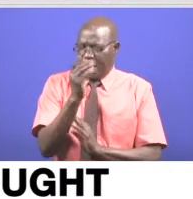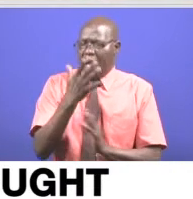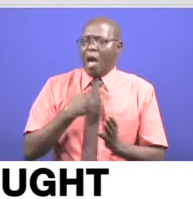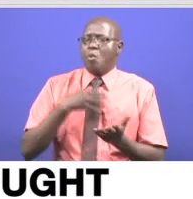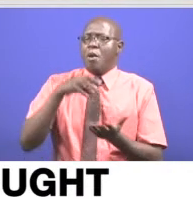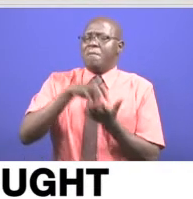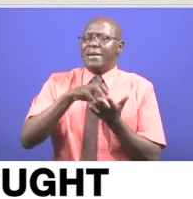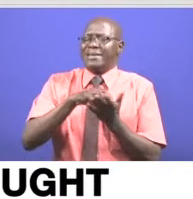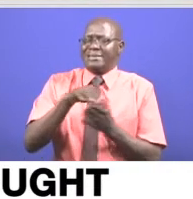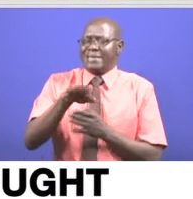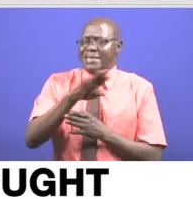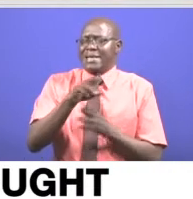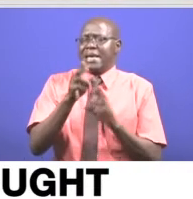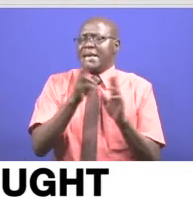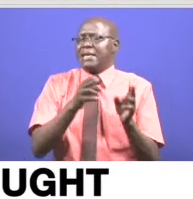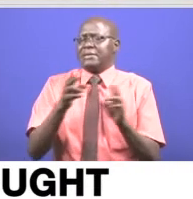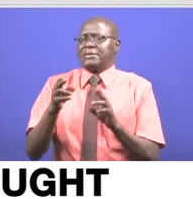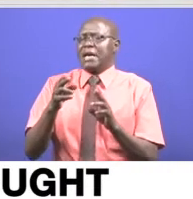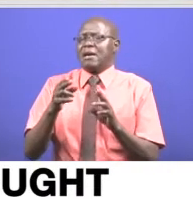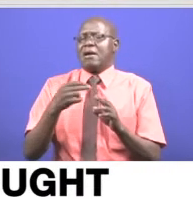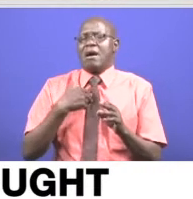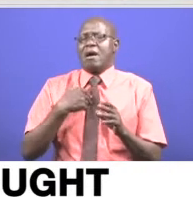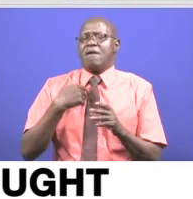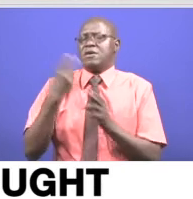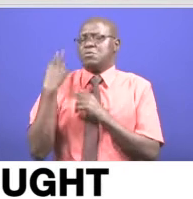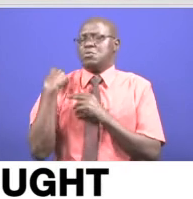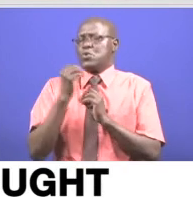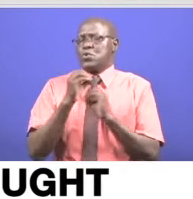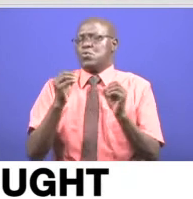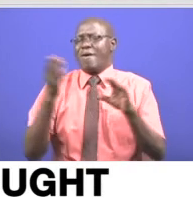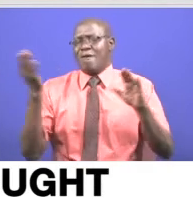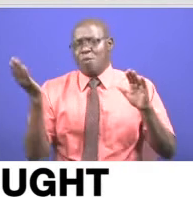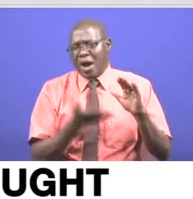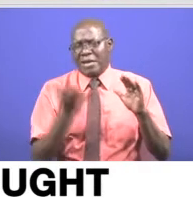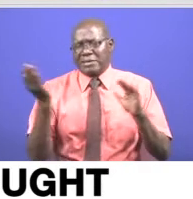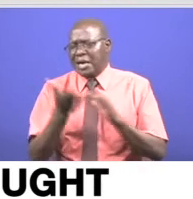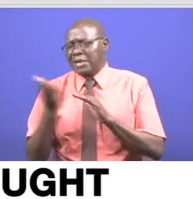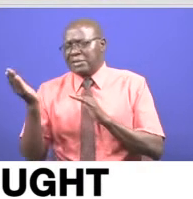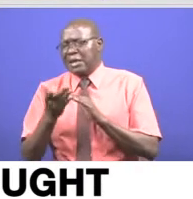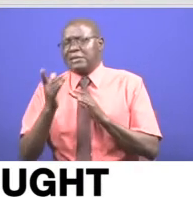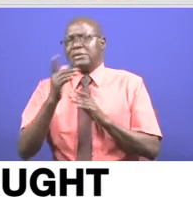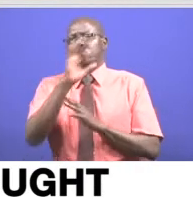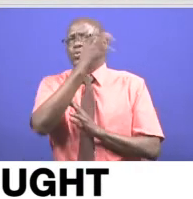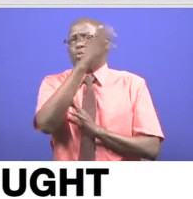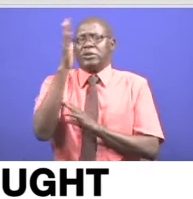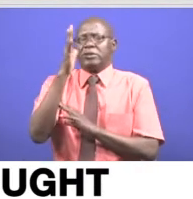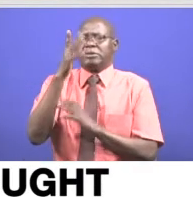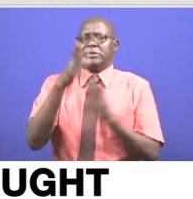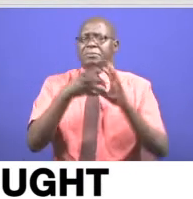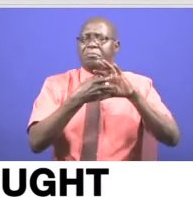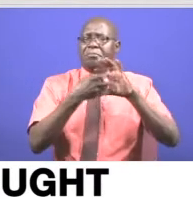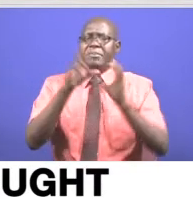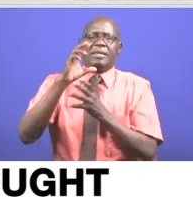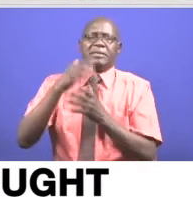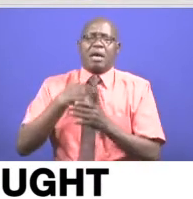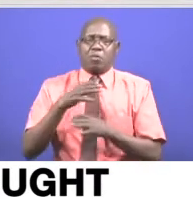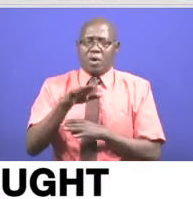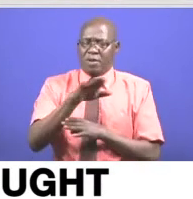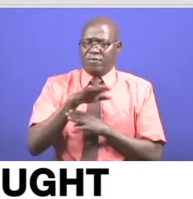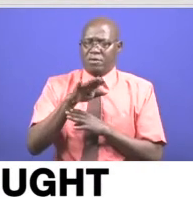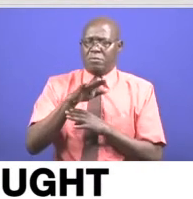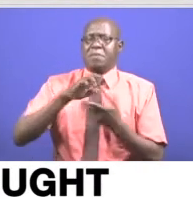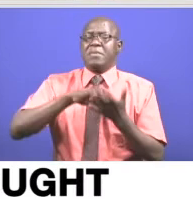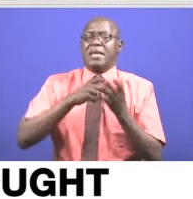nature. We have cut down trees. We have messed up our environment. And therefore, we are not